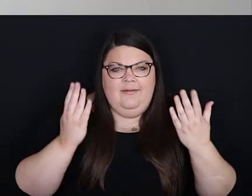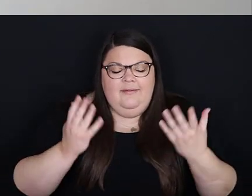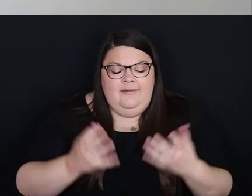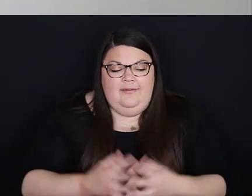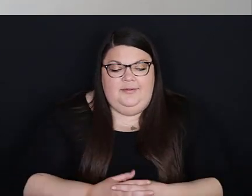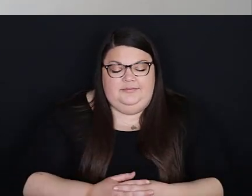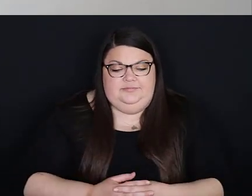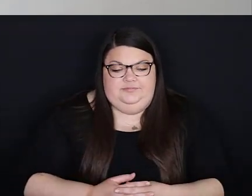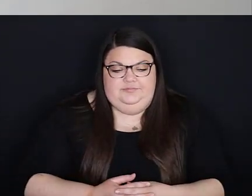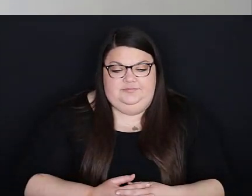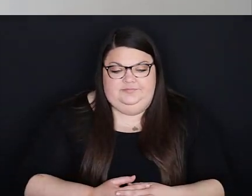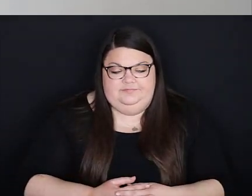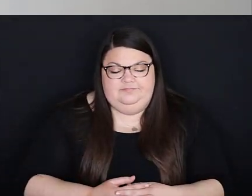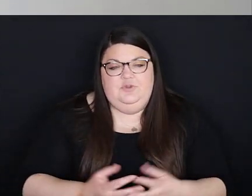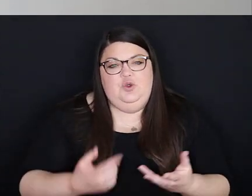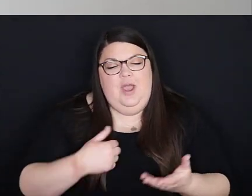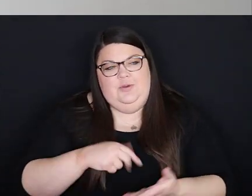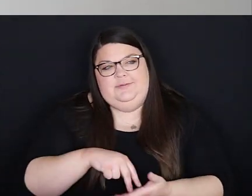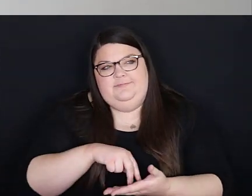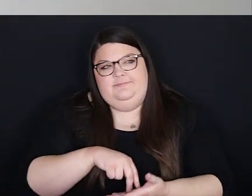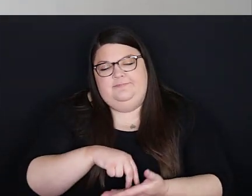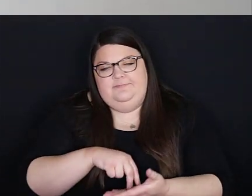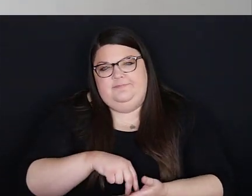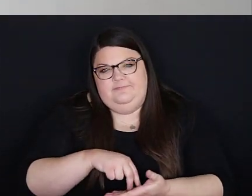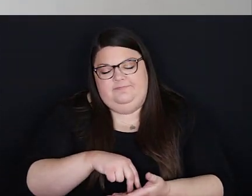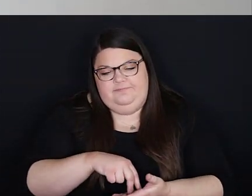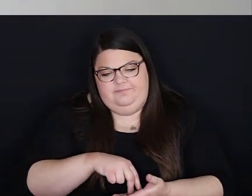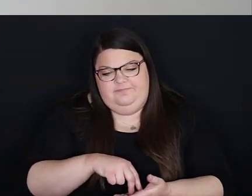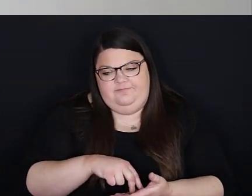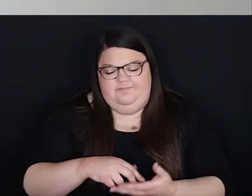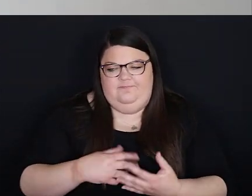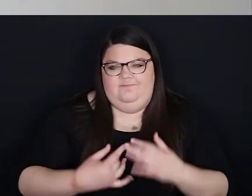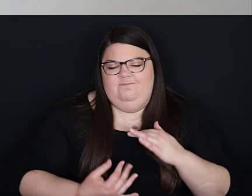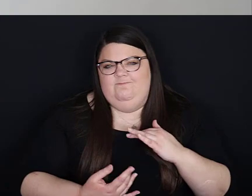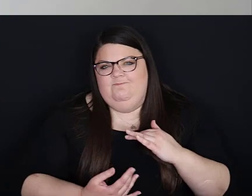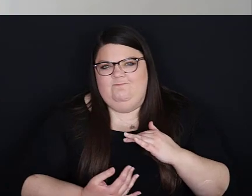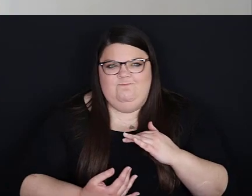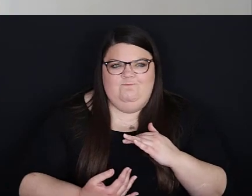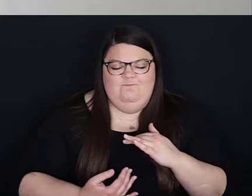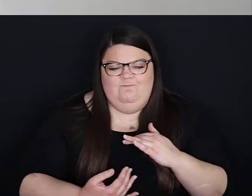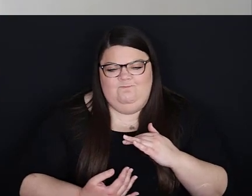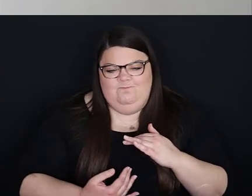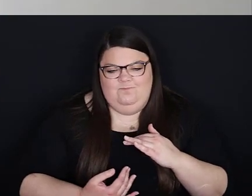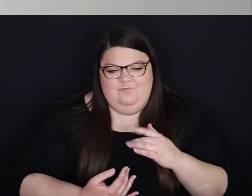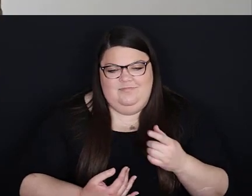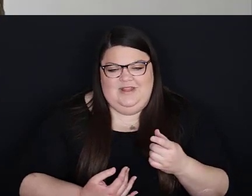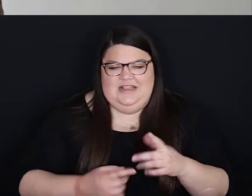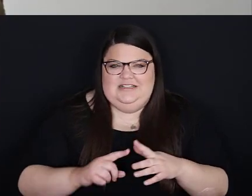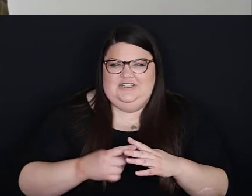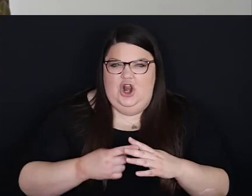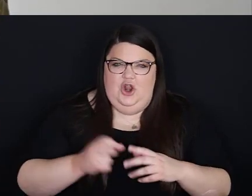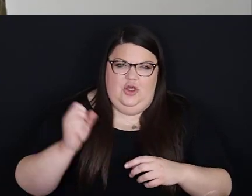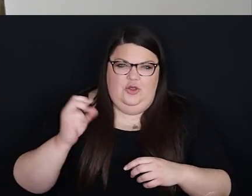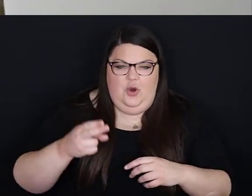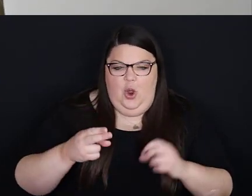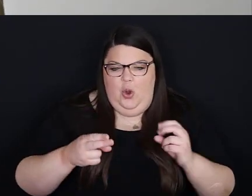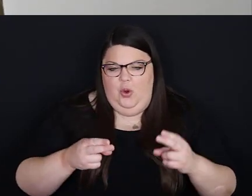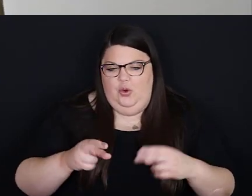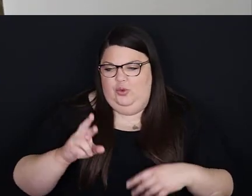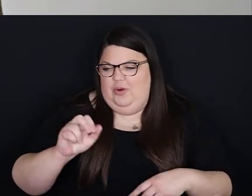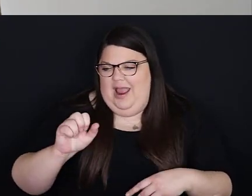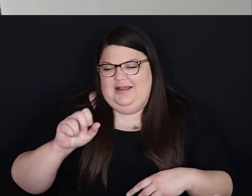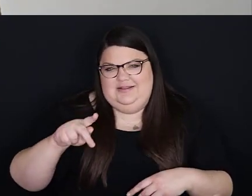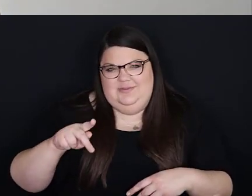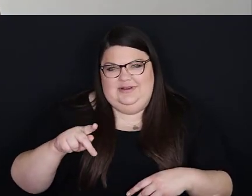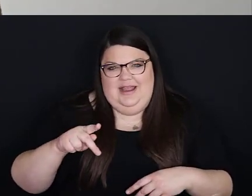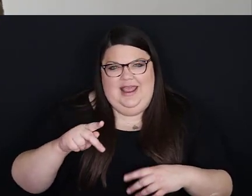and so I was standing there furious and started throwing this rasp at a